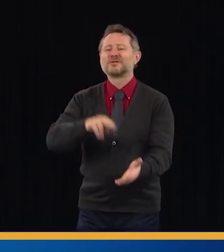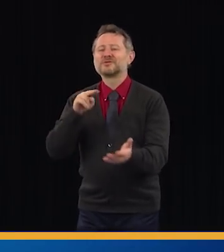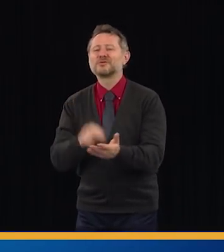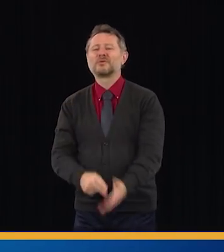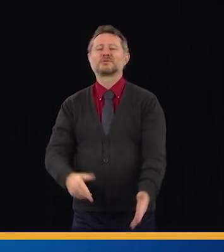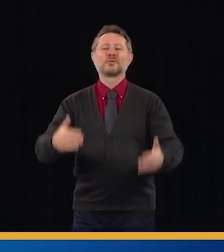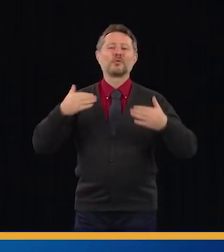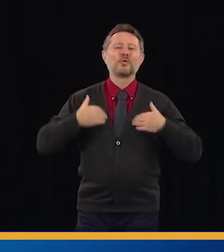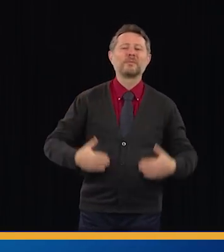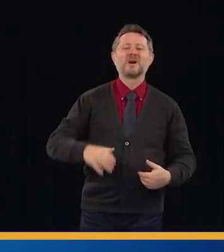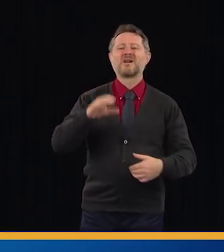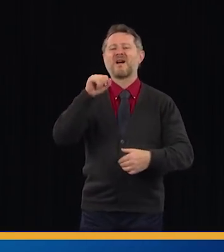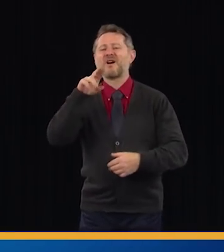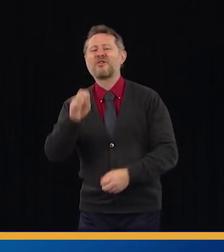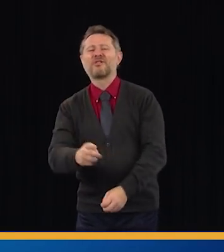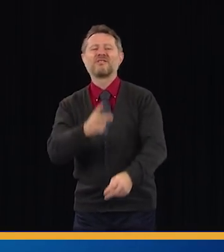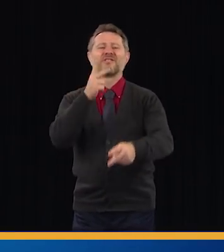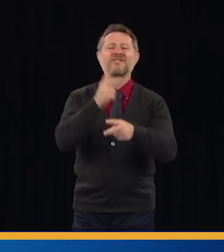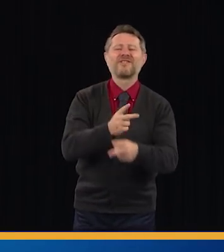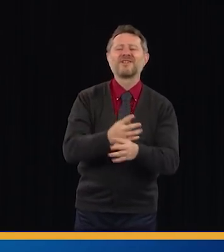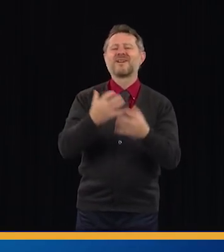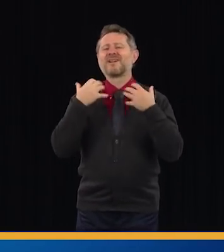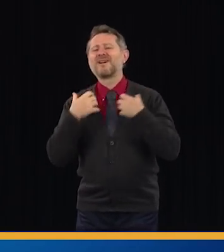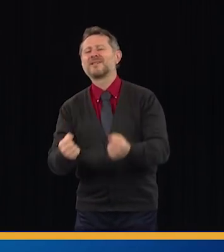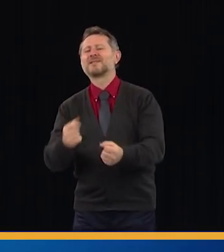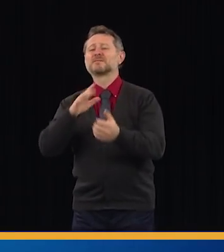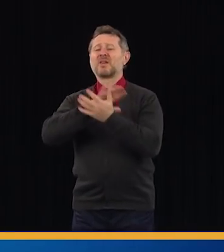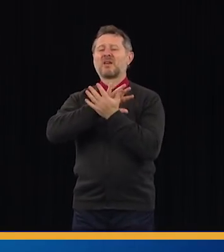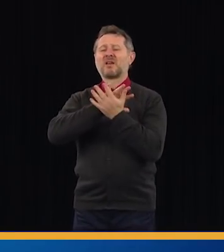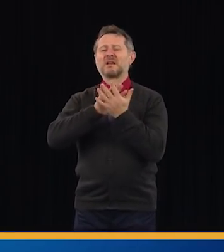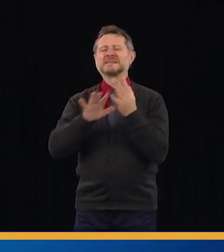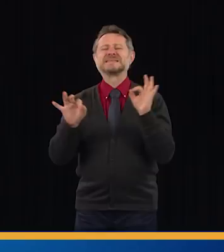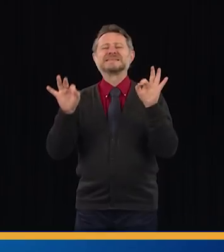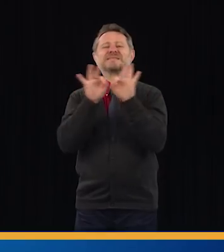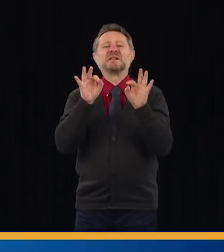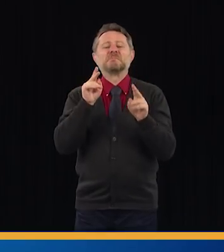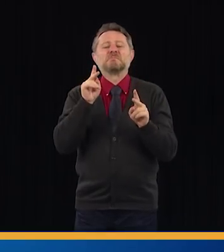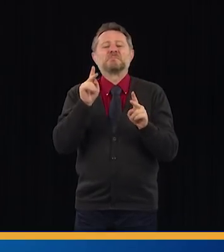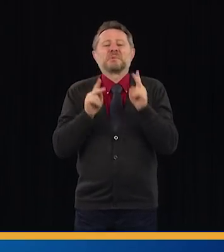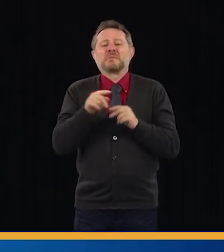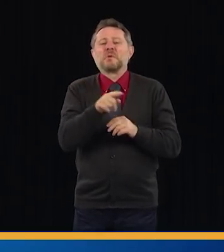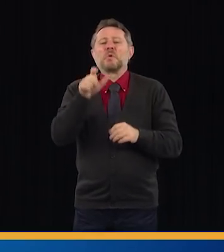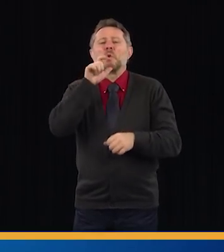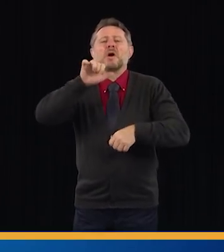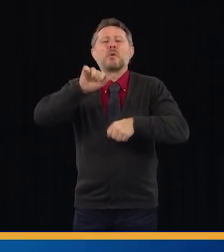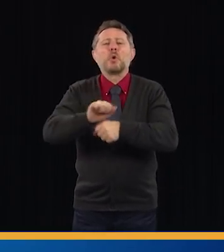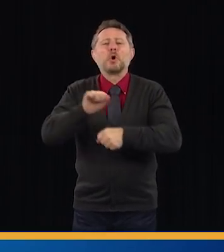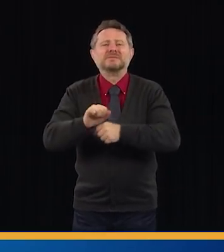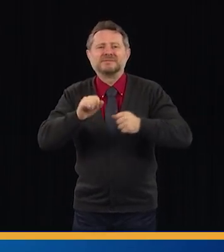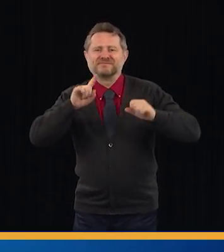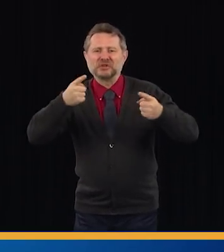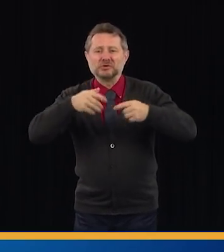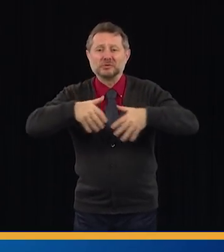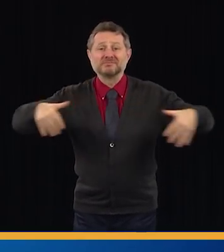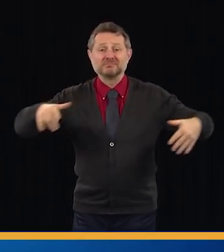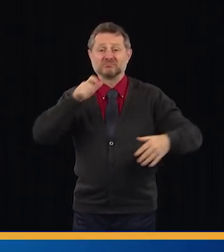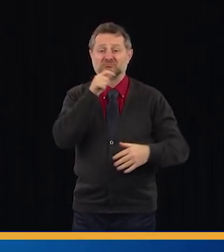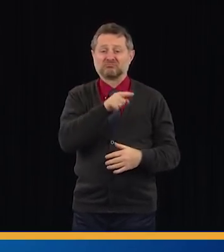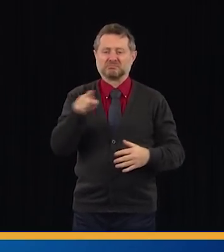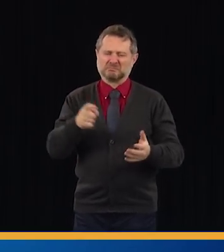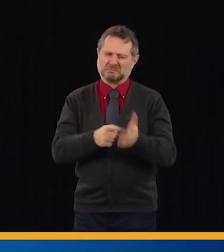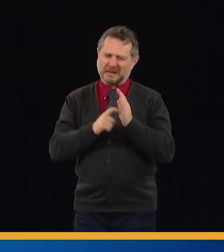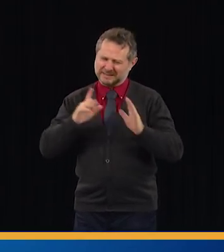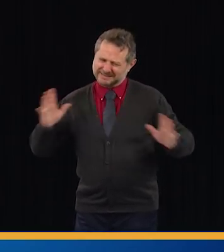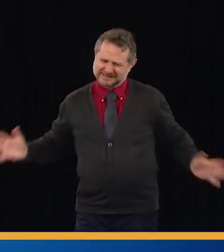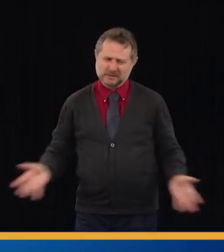them people who were doing the essential functions that we all needed for society to go